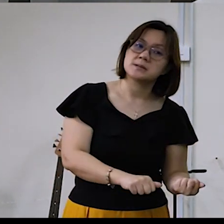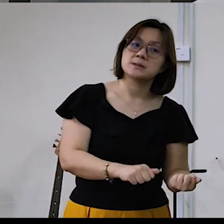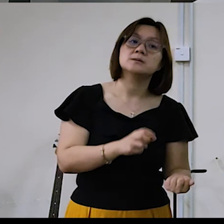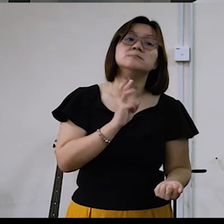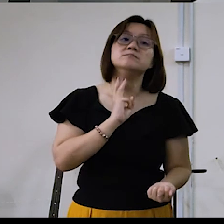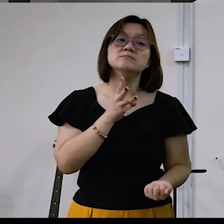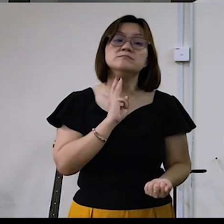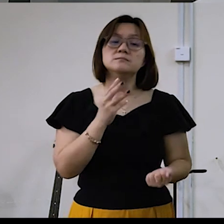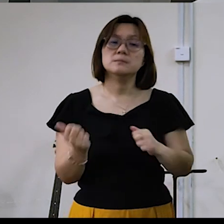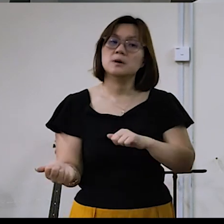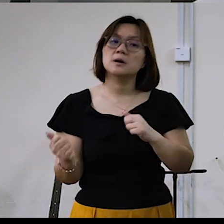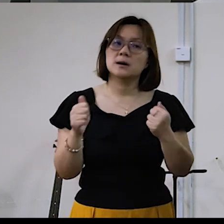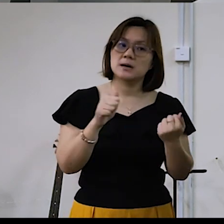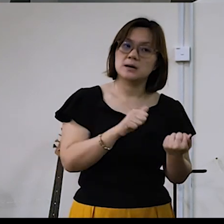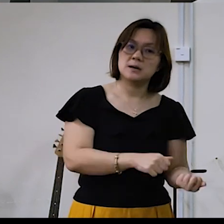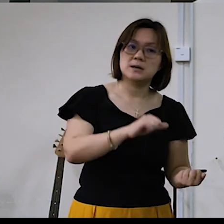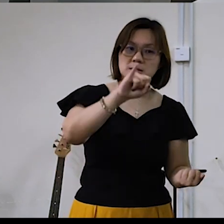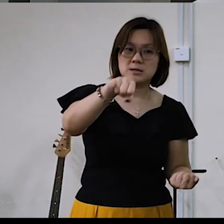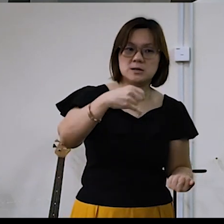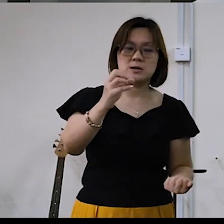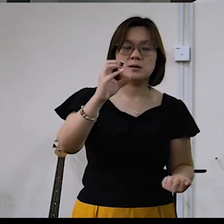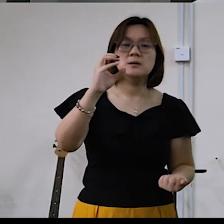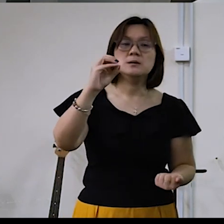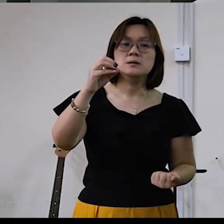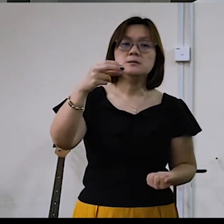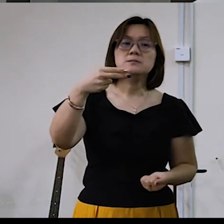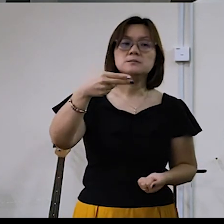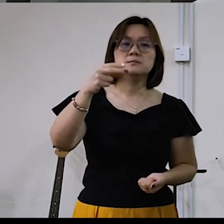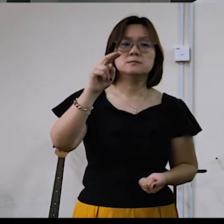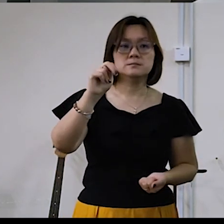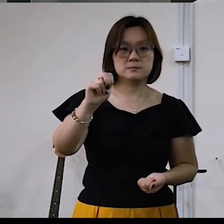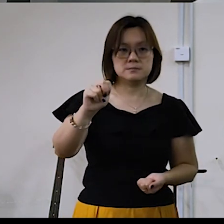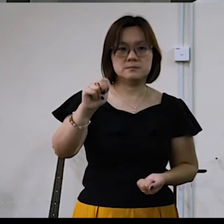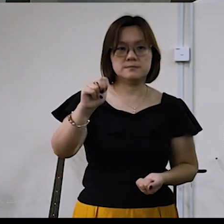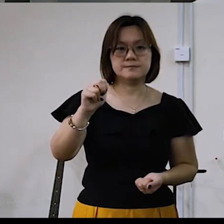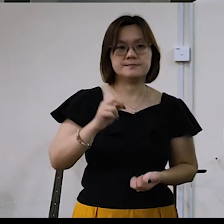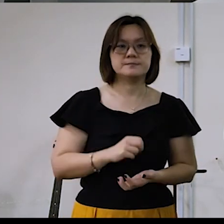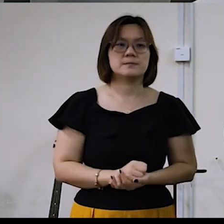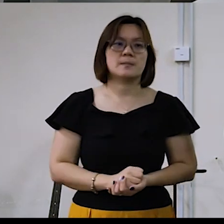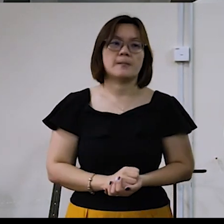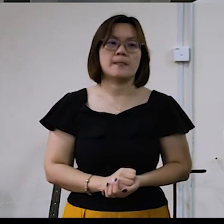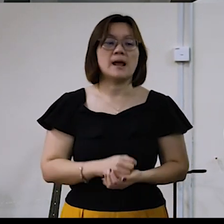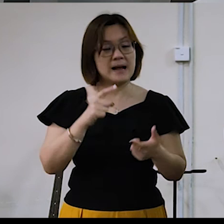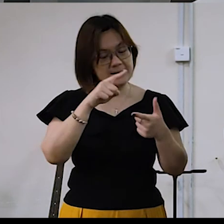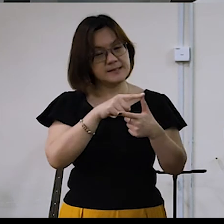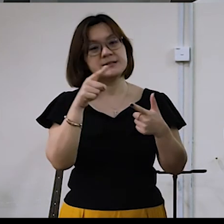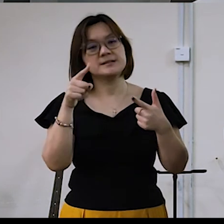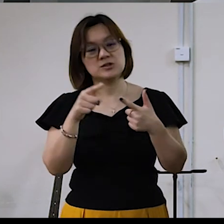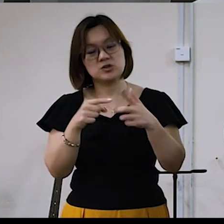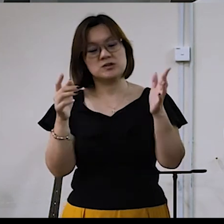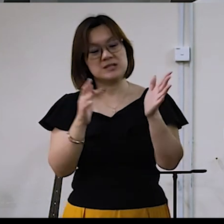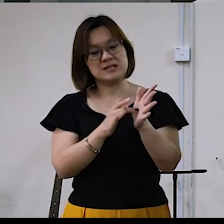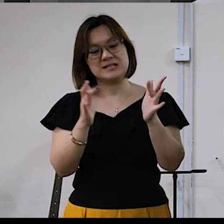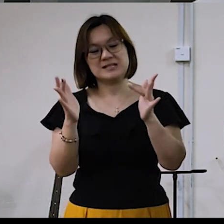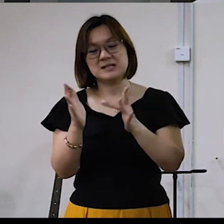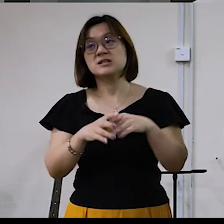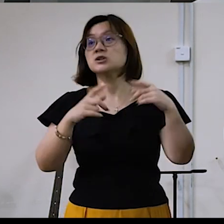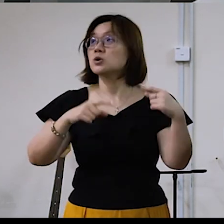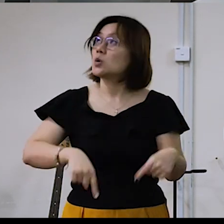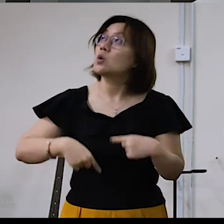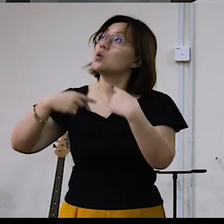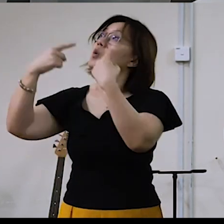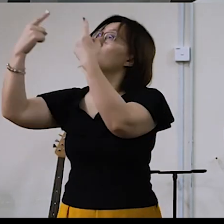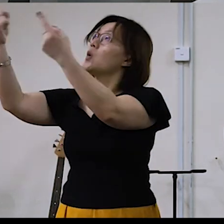okay? To that day when he was taken up from us, Jesus ascended into heaven. That's what it means. One of these must become a